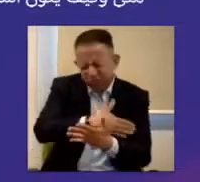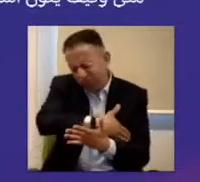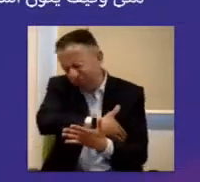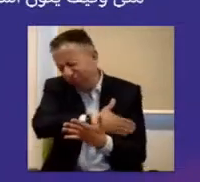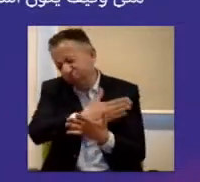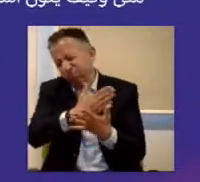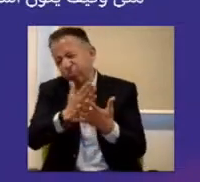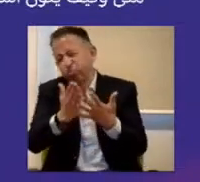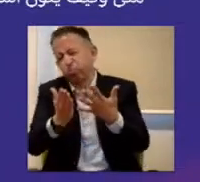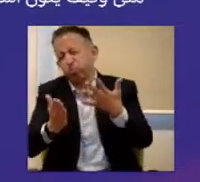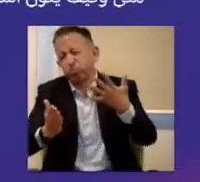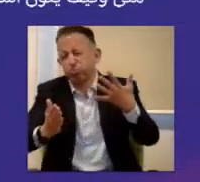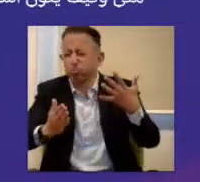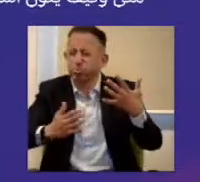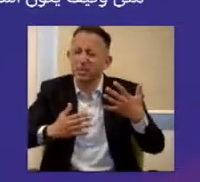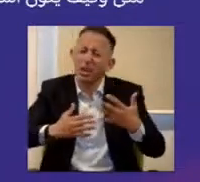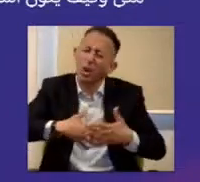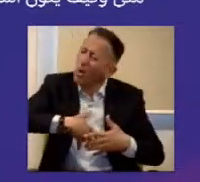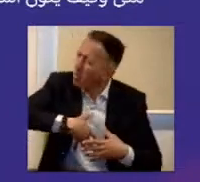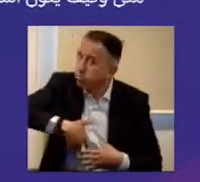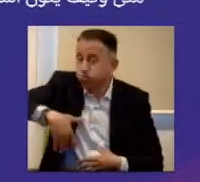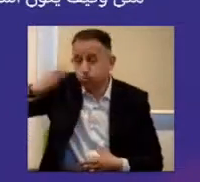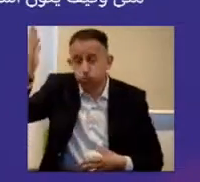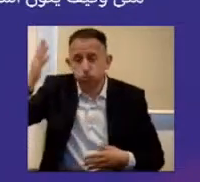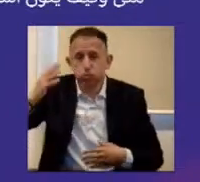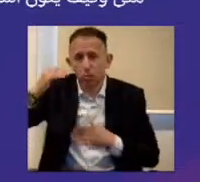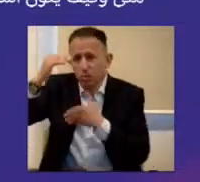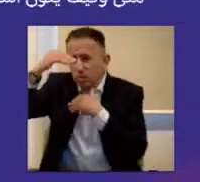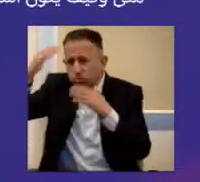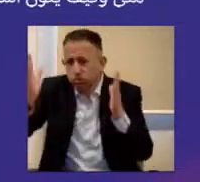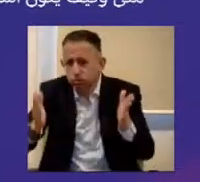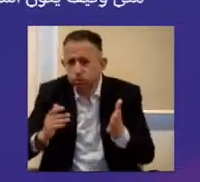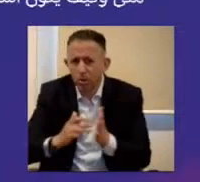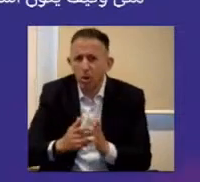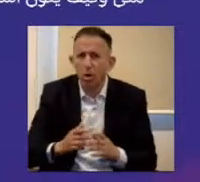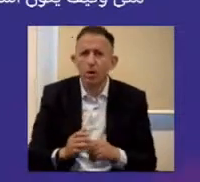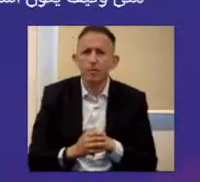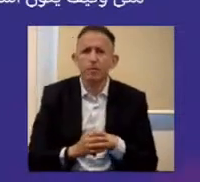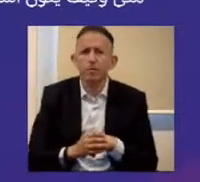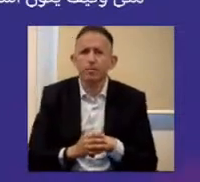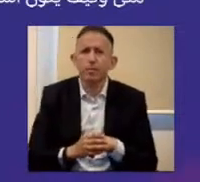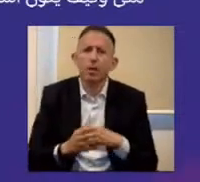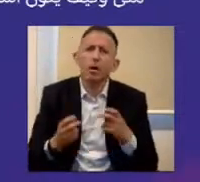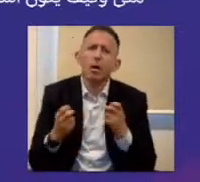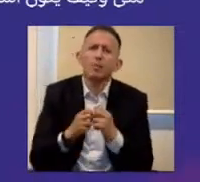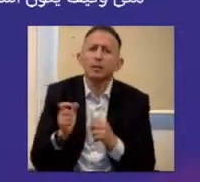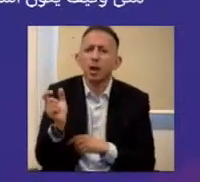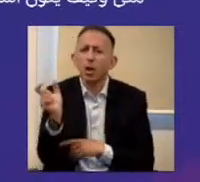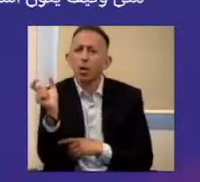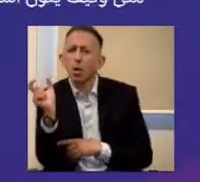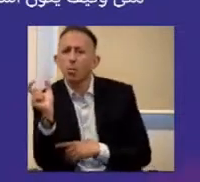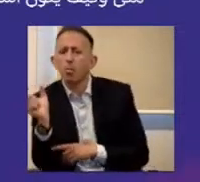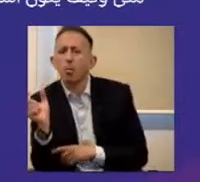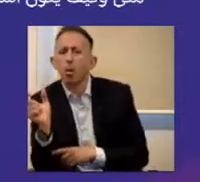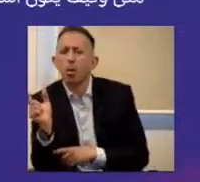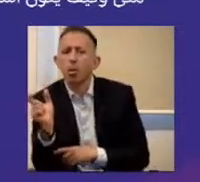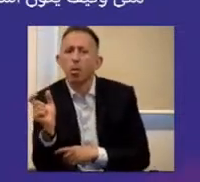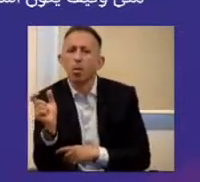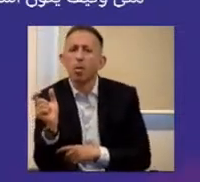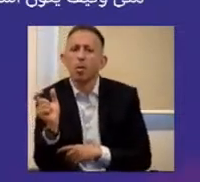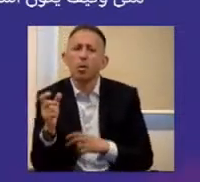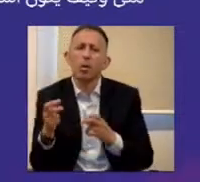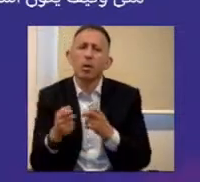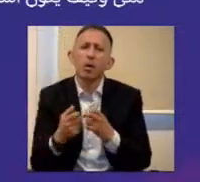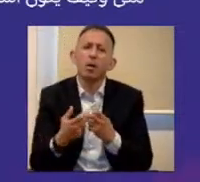space the sense of words. So I take the word, the name of the city, Rabat, and Rabat is associated to a